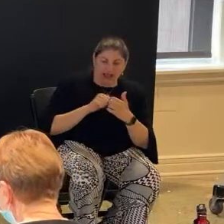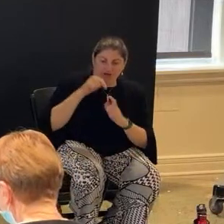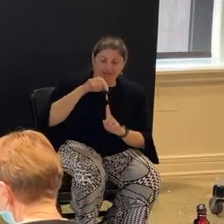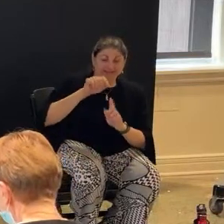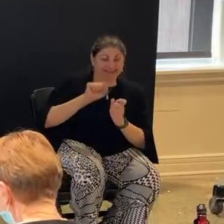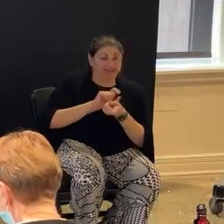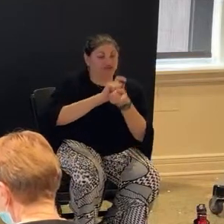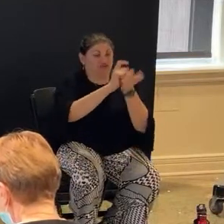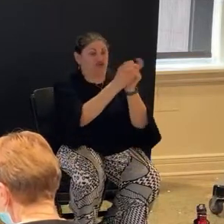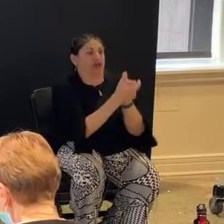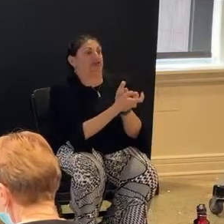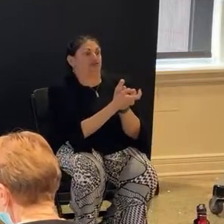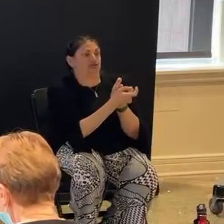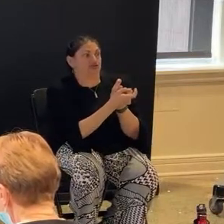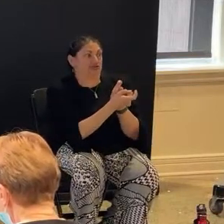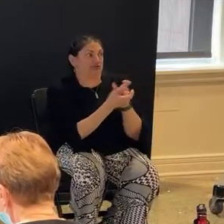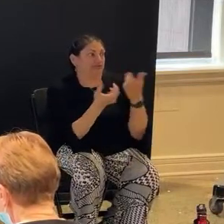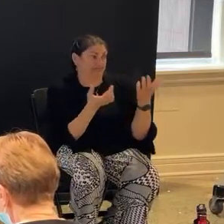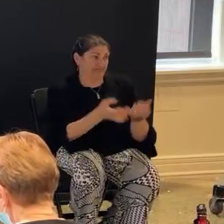in rather short times.